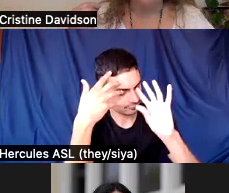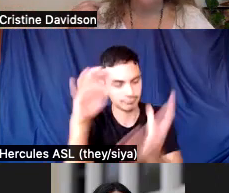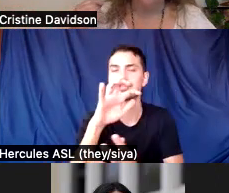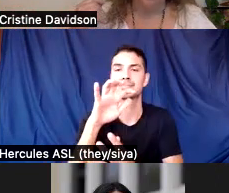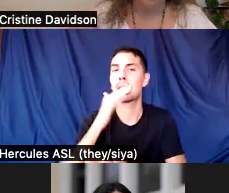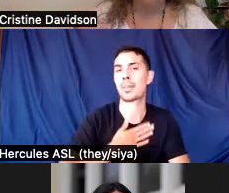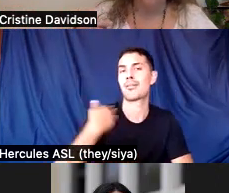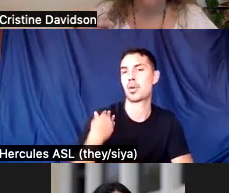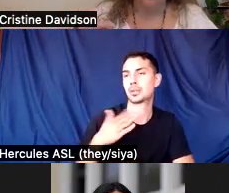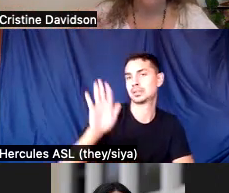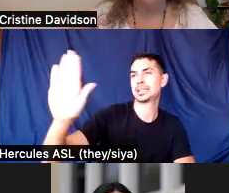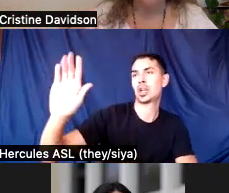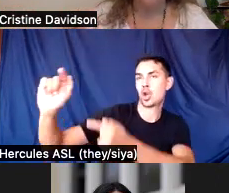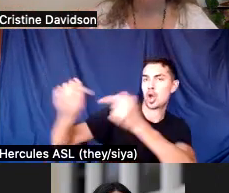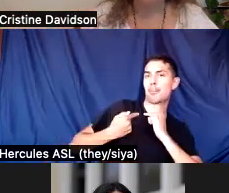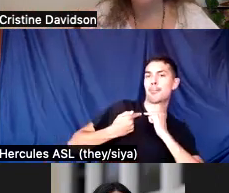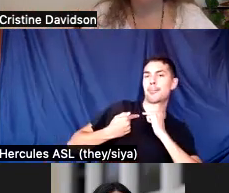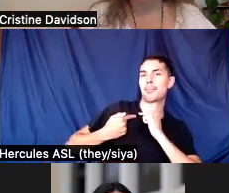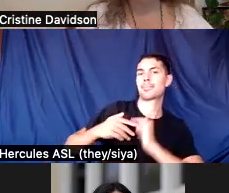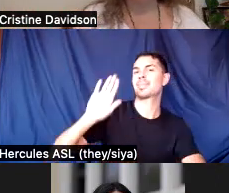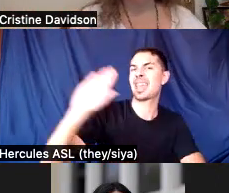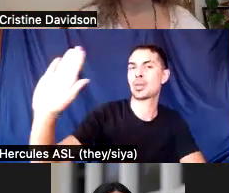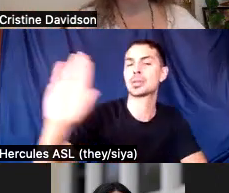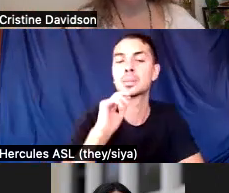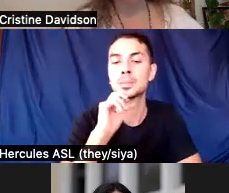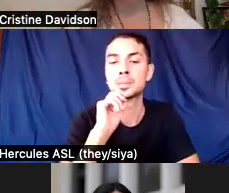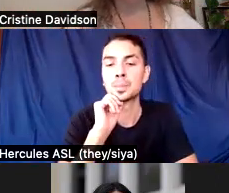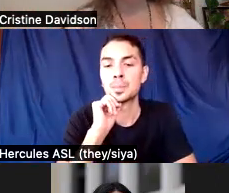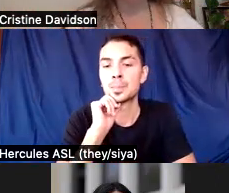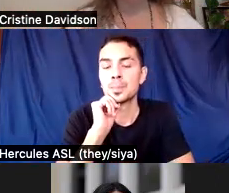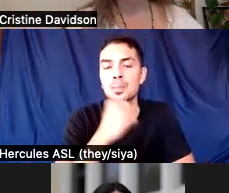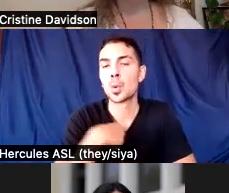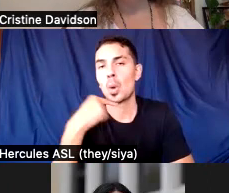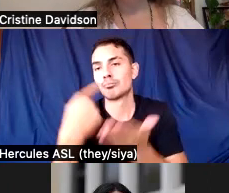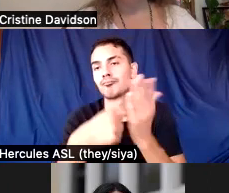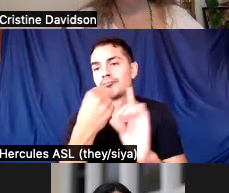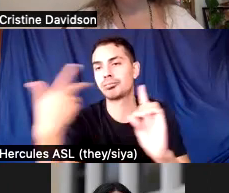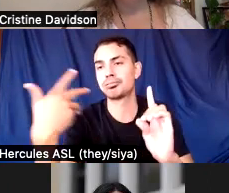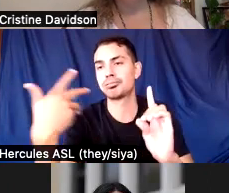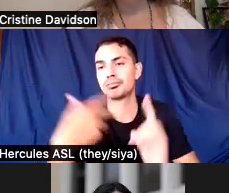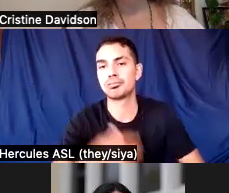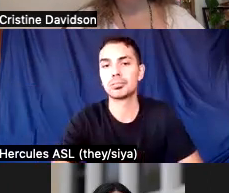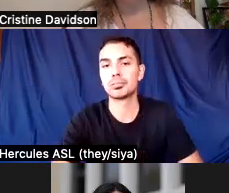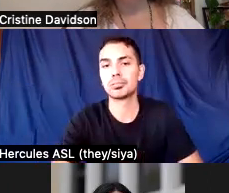understand, a harm doer a little bit. And that's what we'll talk about, okay?